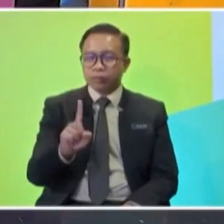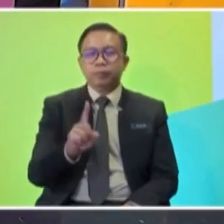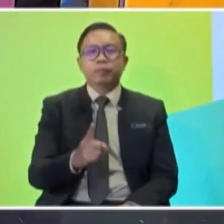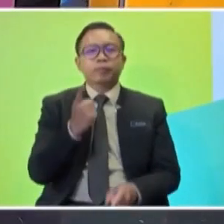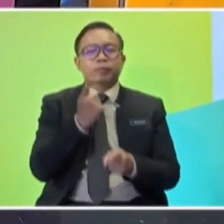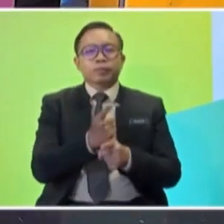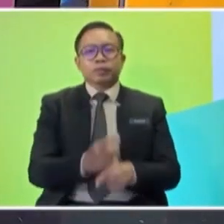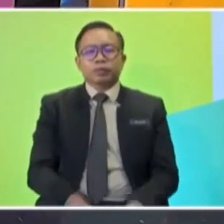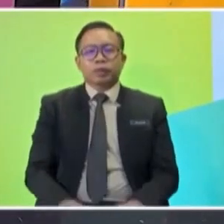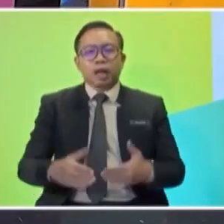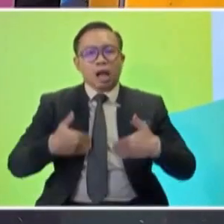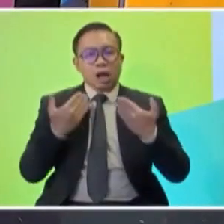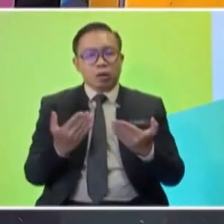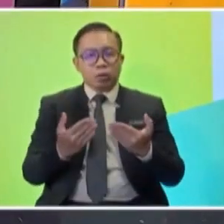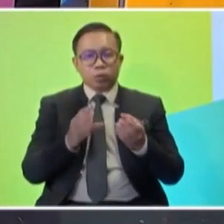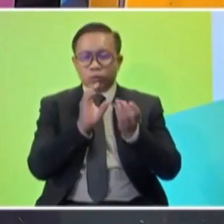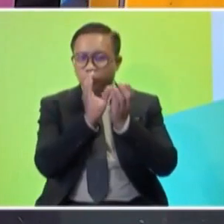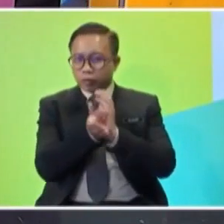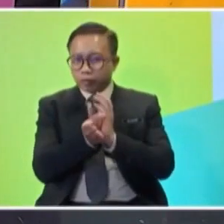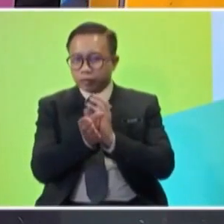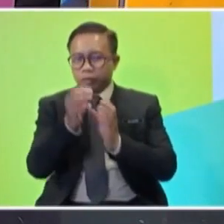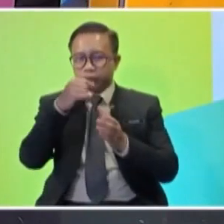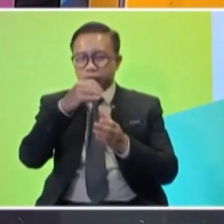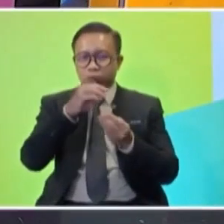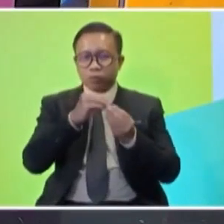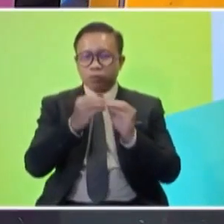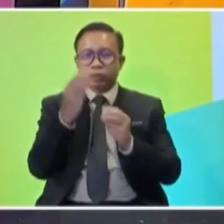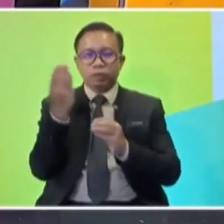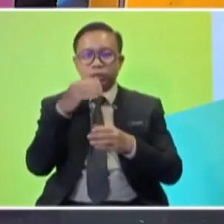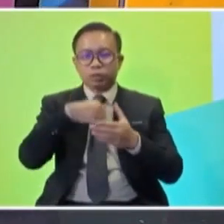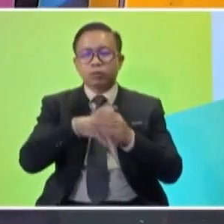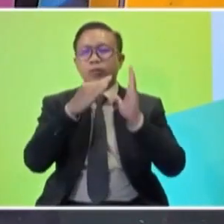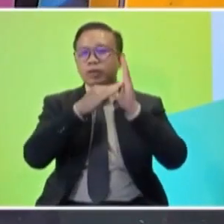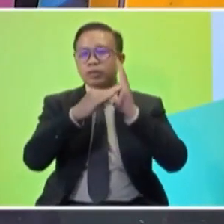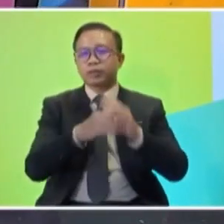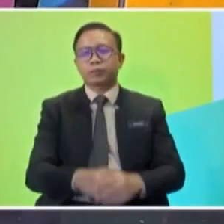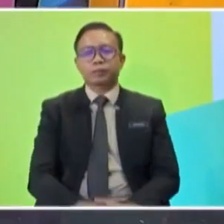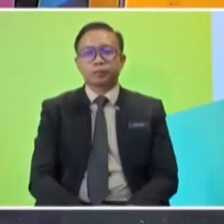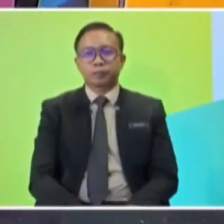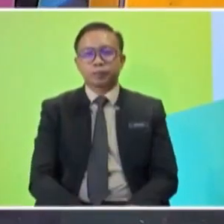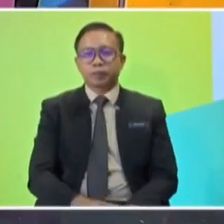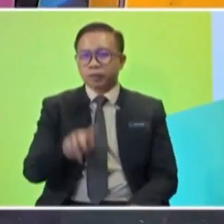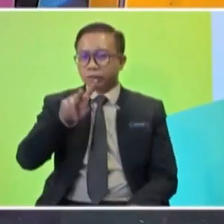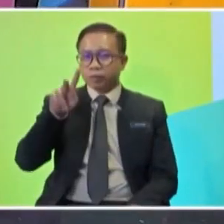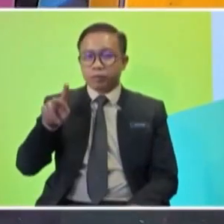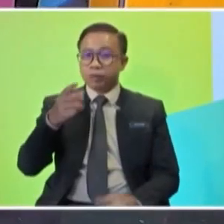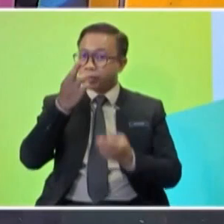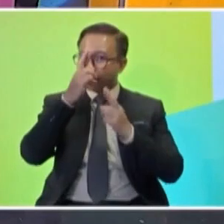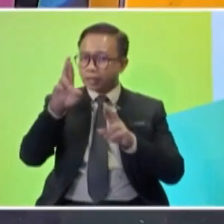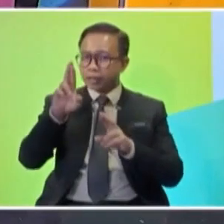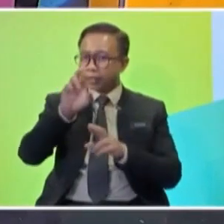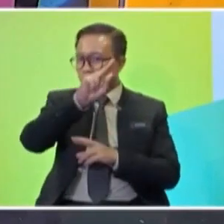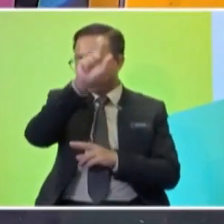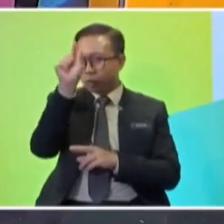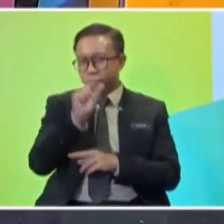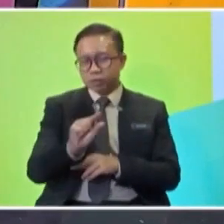correct. Understood. So this is how we convert a whole number into a fraction. Okay. All right. Got it. So are the pupils ready to be tested? Kids,